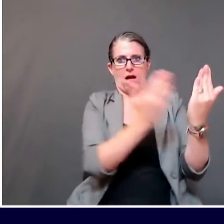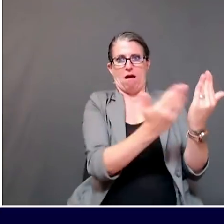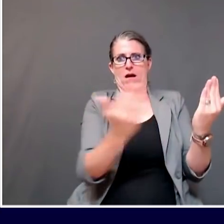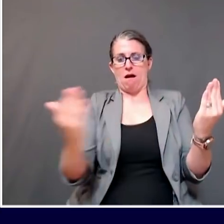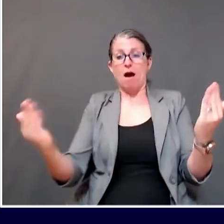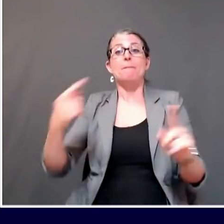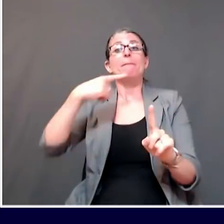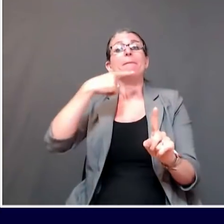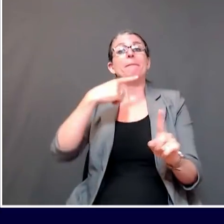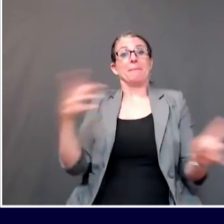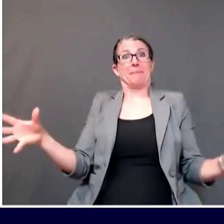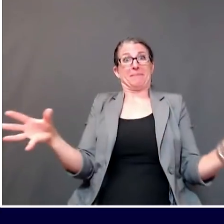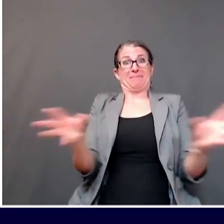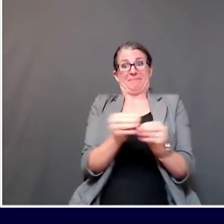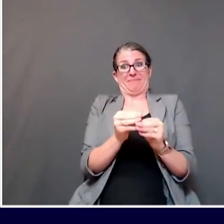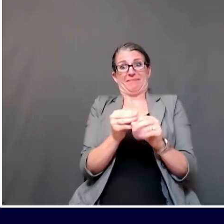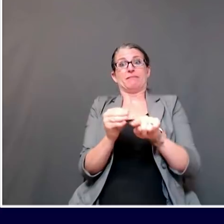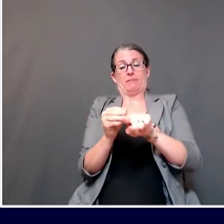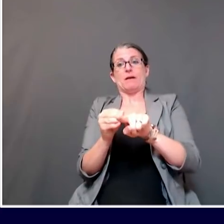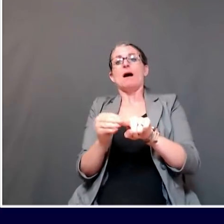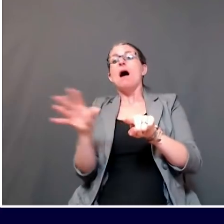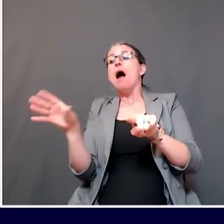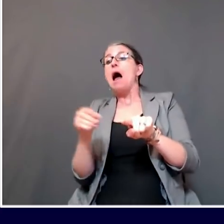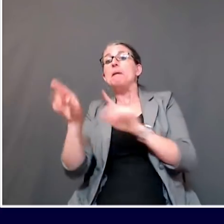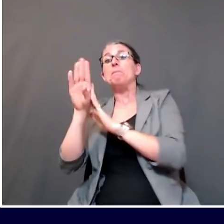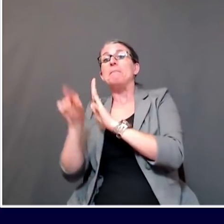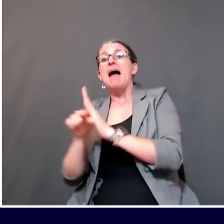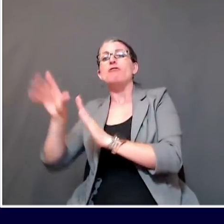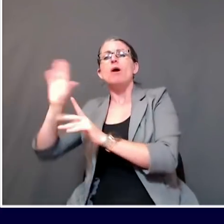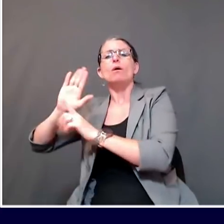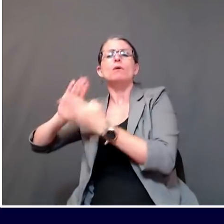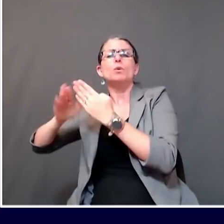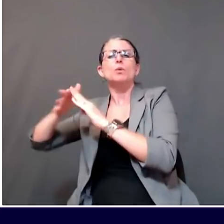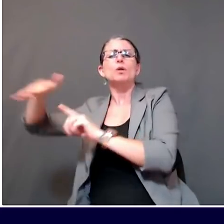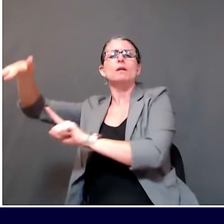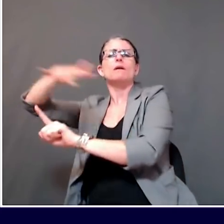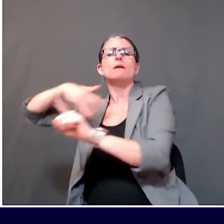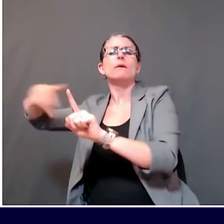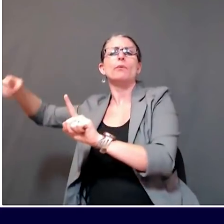think about moving children back into the classroom in the fall.